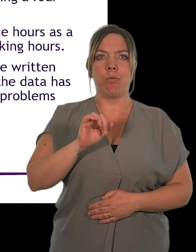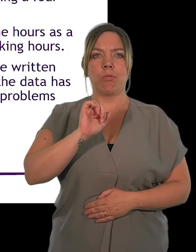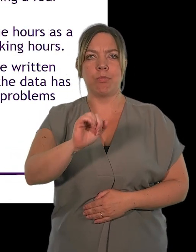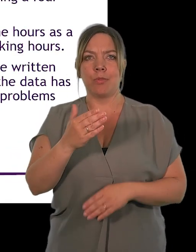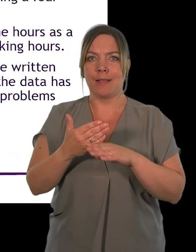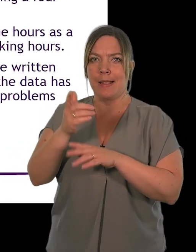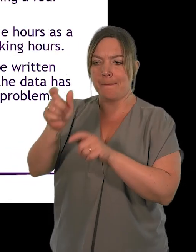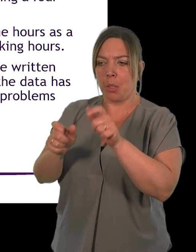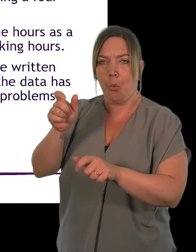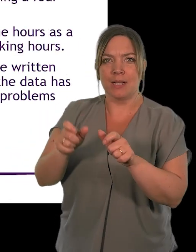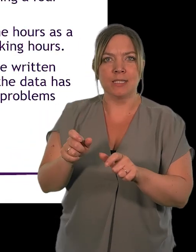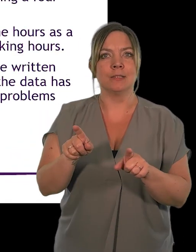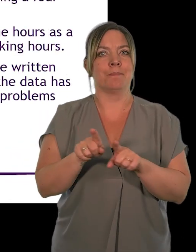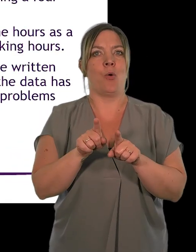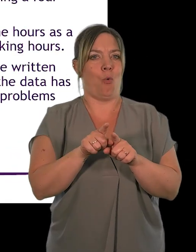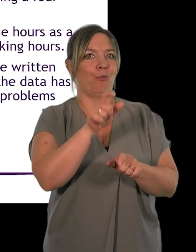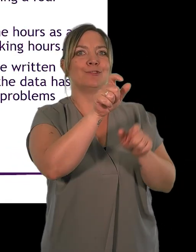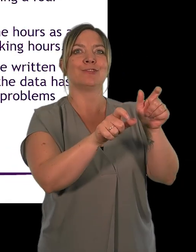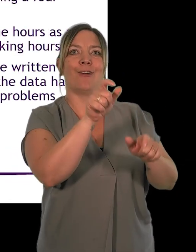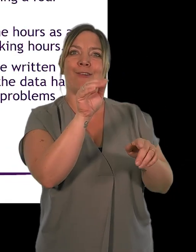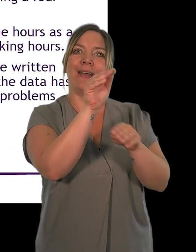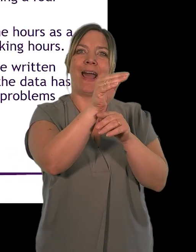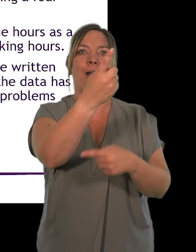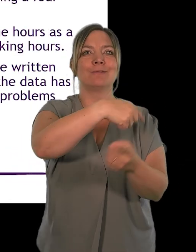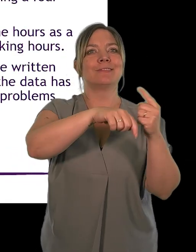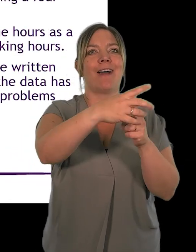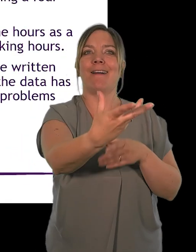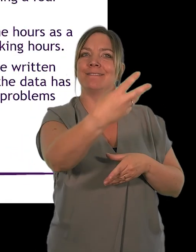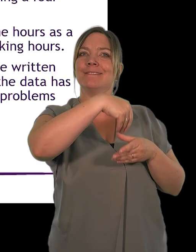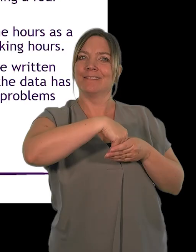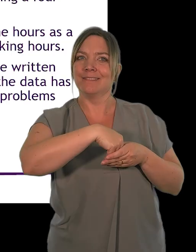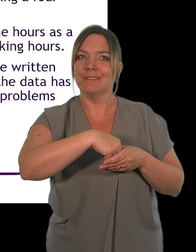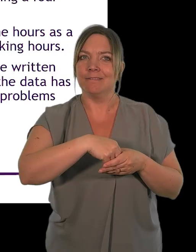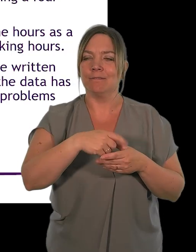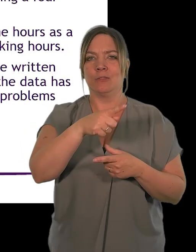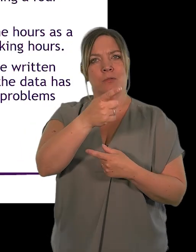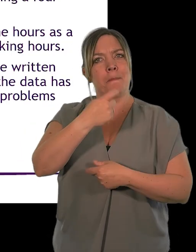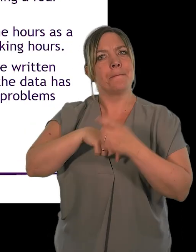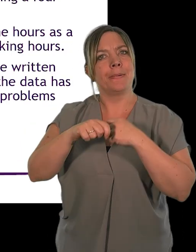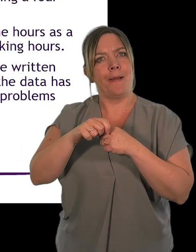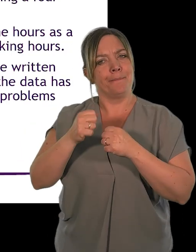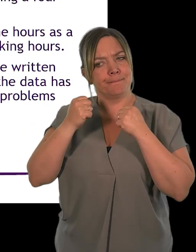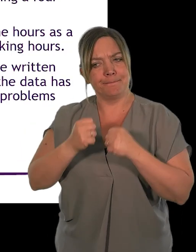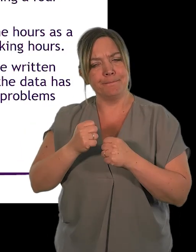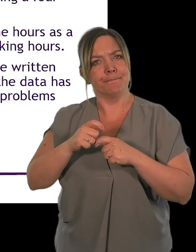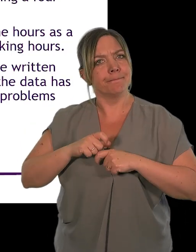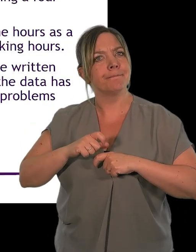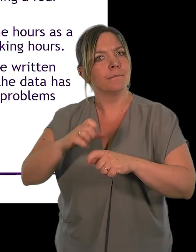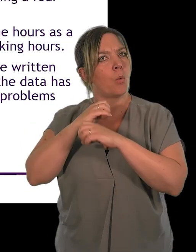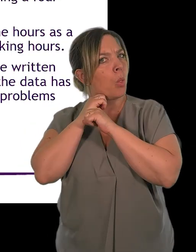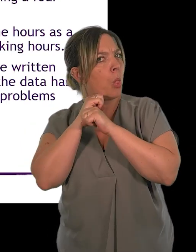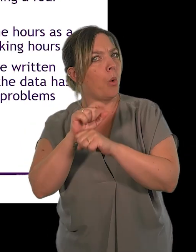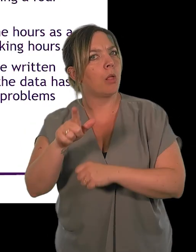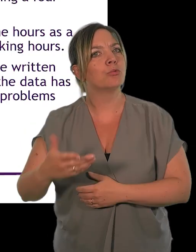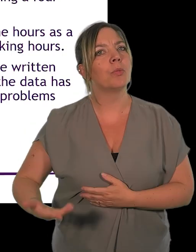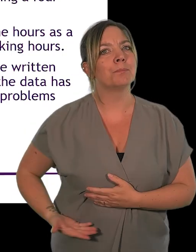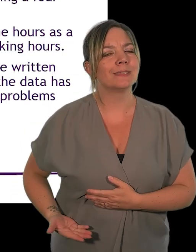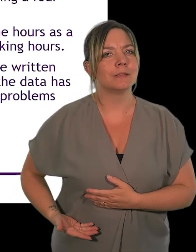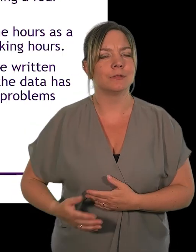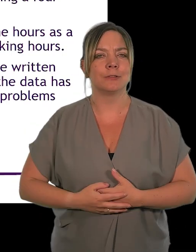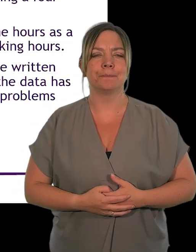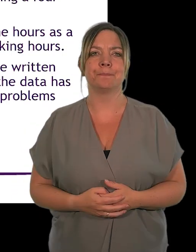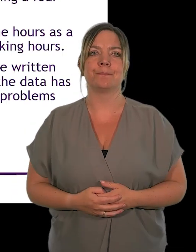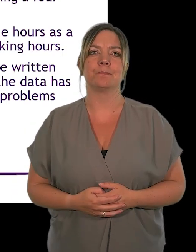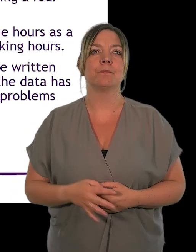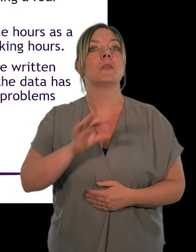7. The Excel table shows the hours of overtime worked over a 4-week period